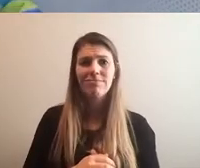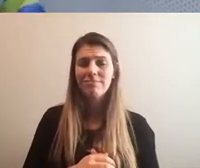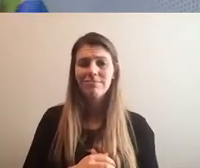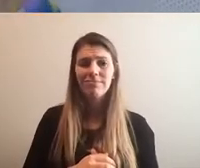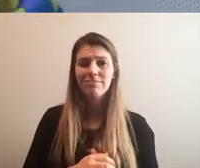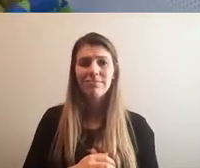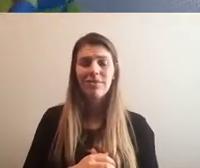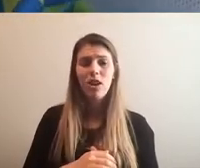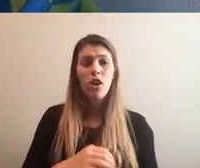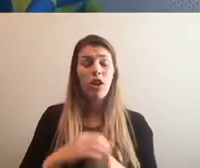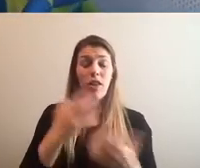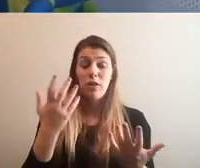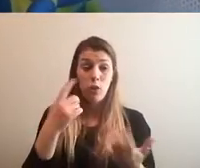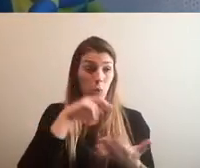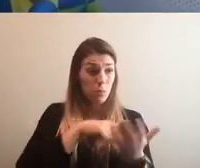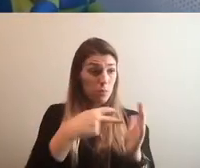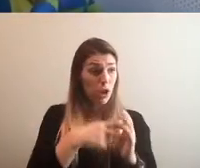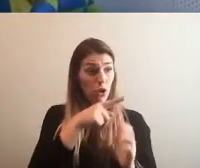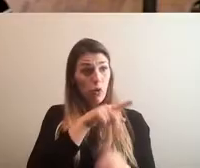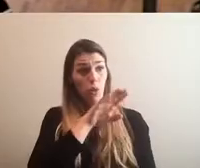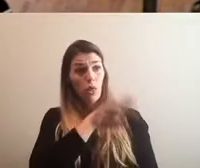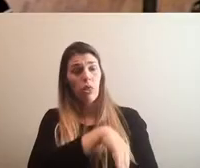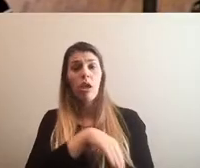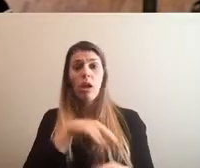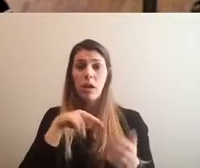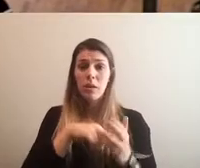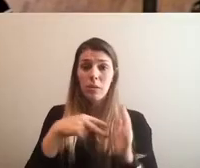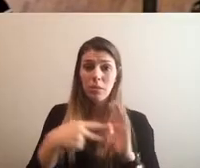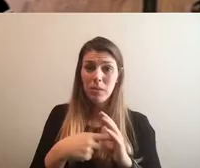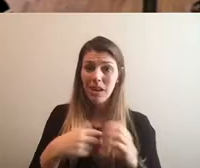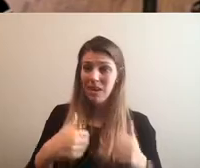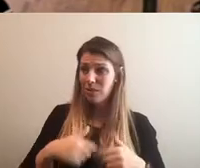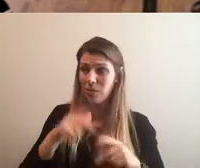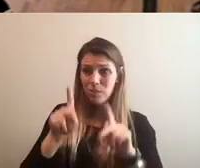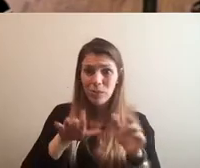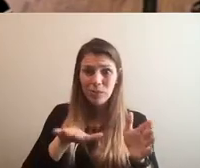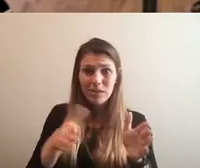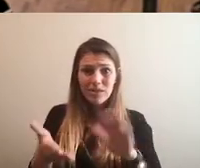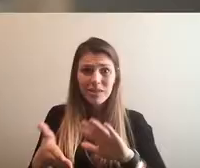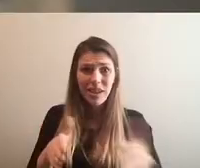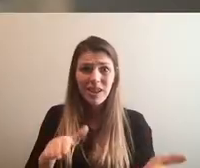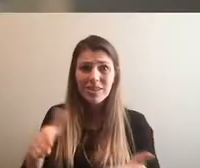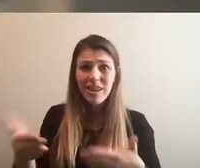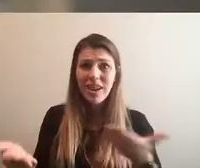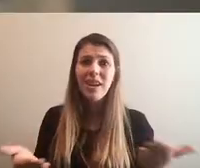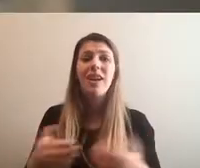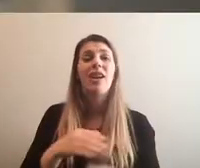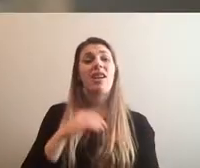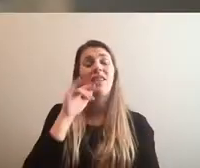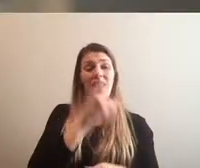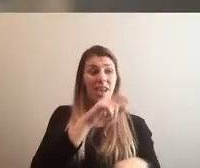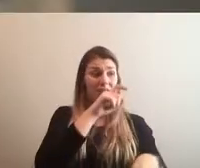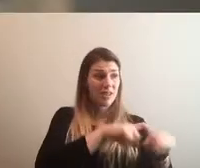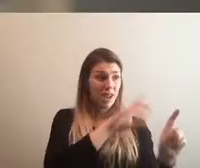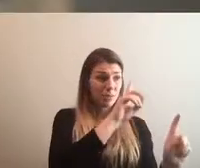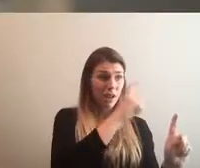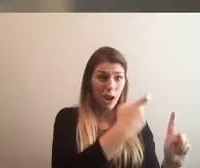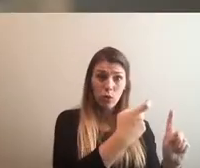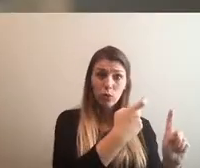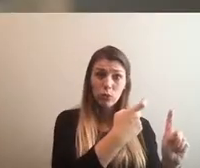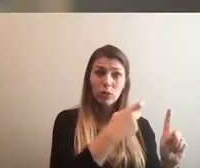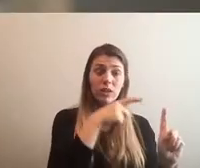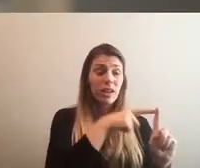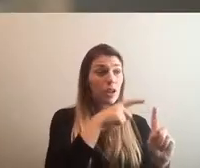The cost of that failure is in lost lives. That time of diagnosis is some of